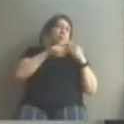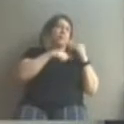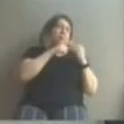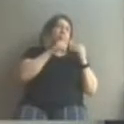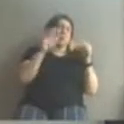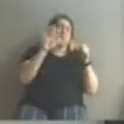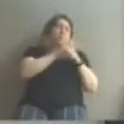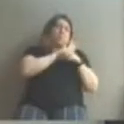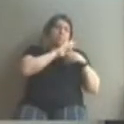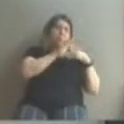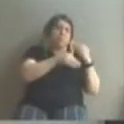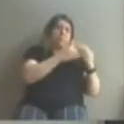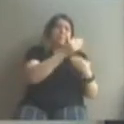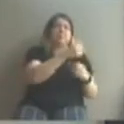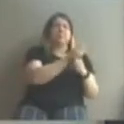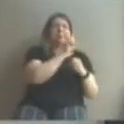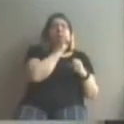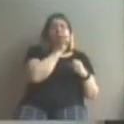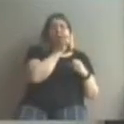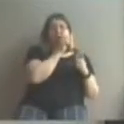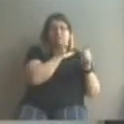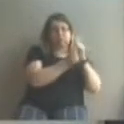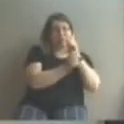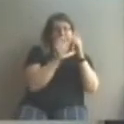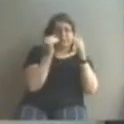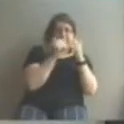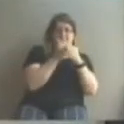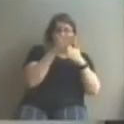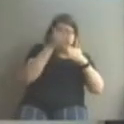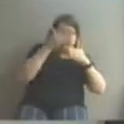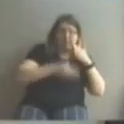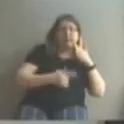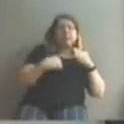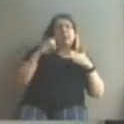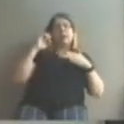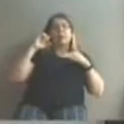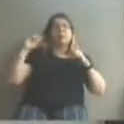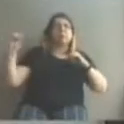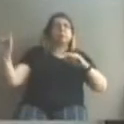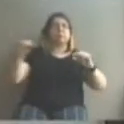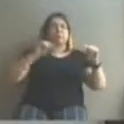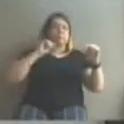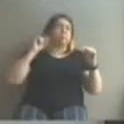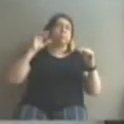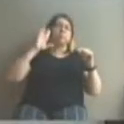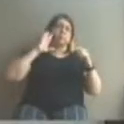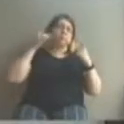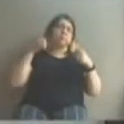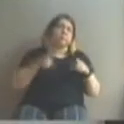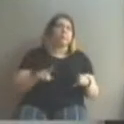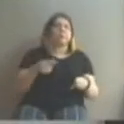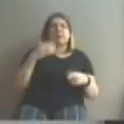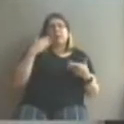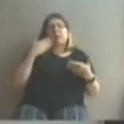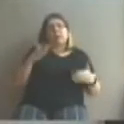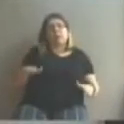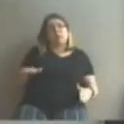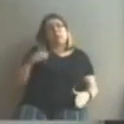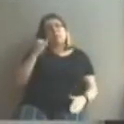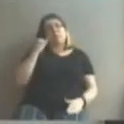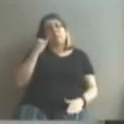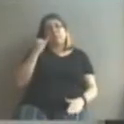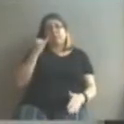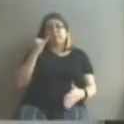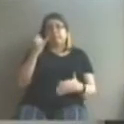entire process of, you know, making changes so close to the end. I'd heard through the grapevine that this was coming. I didn't know if